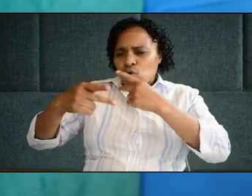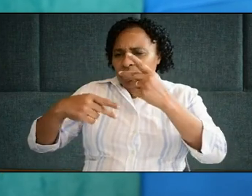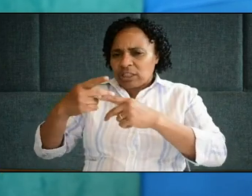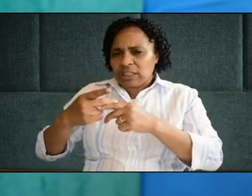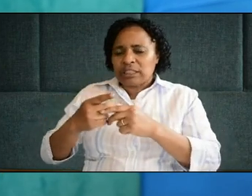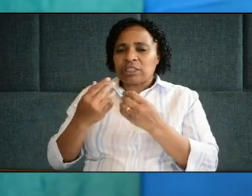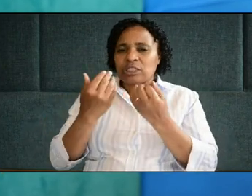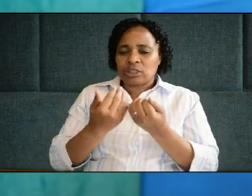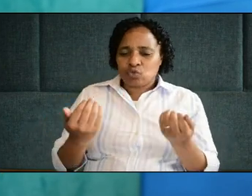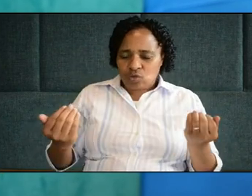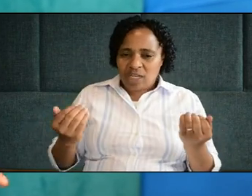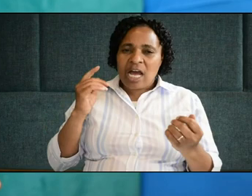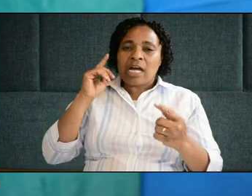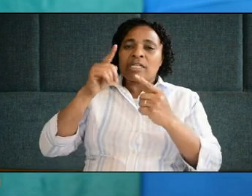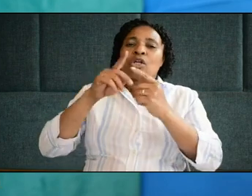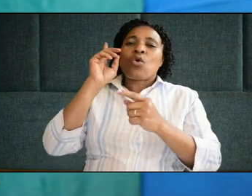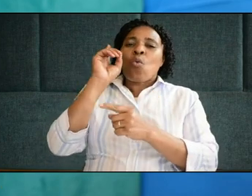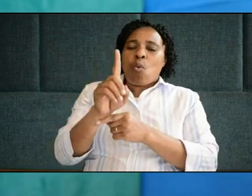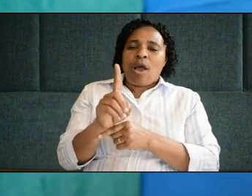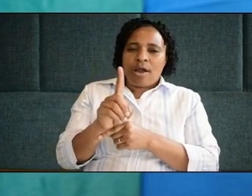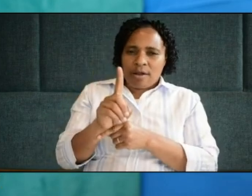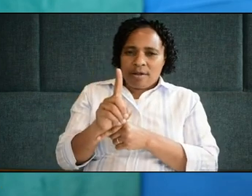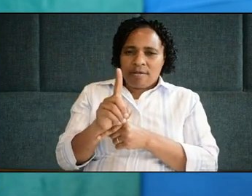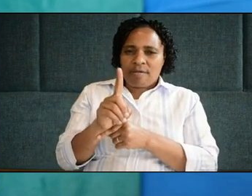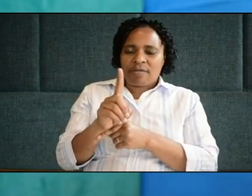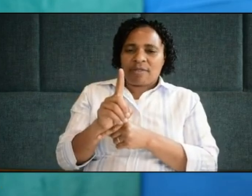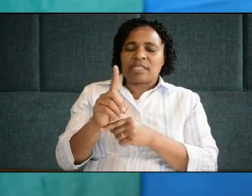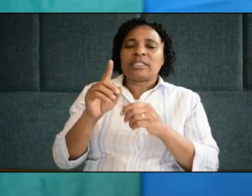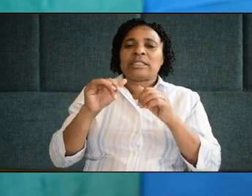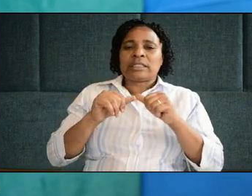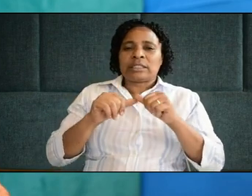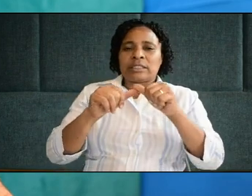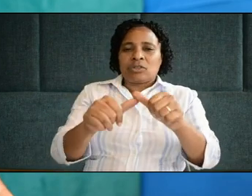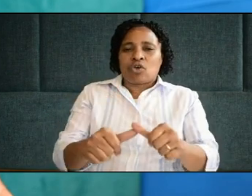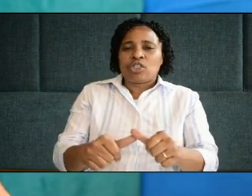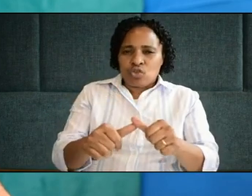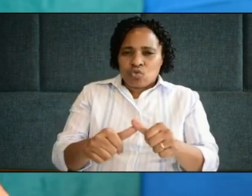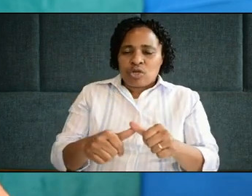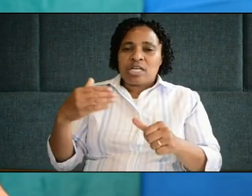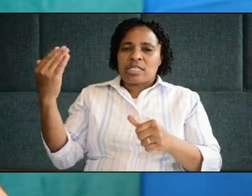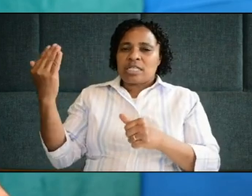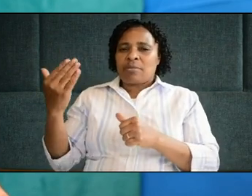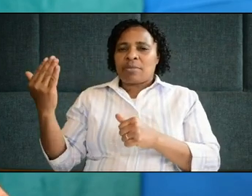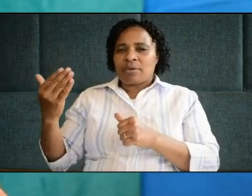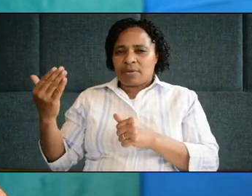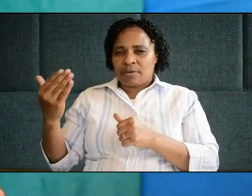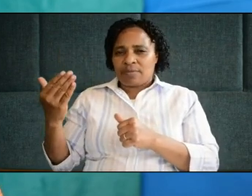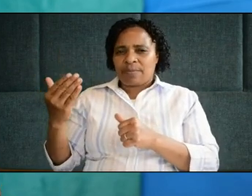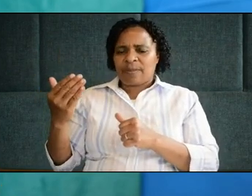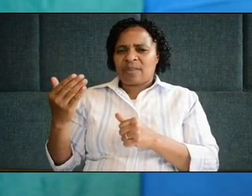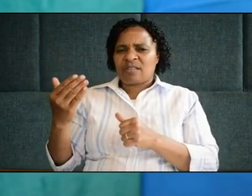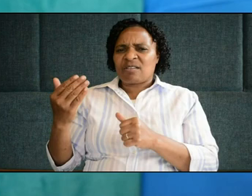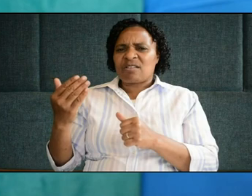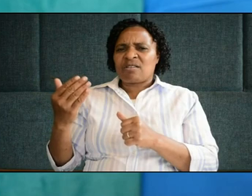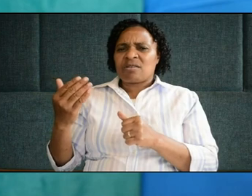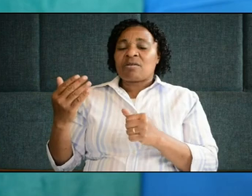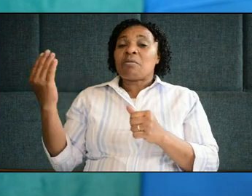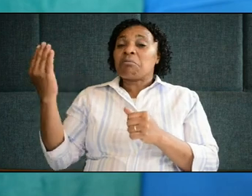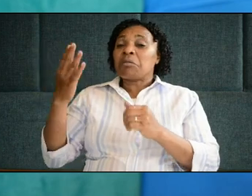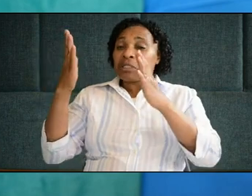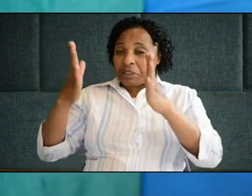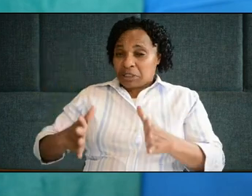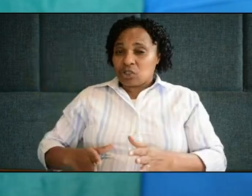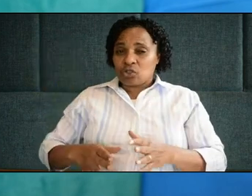children till 1 and we're still in the preaching part. And the